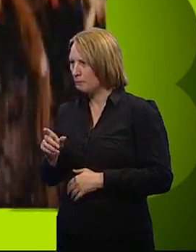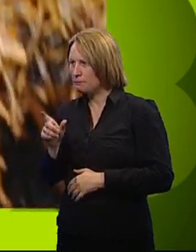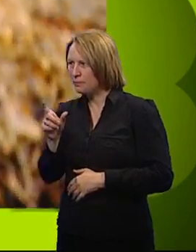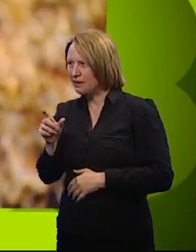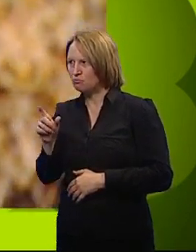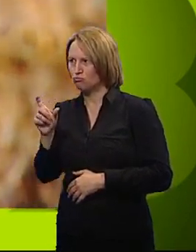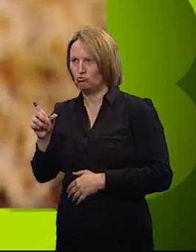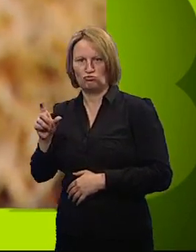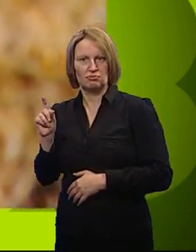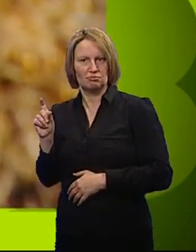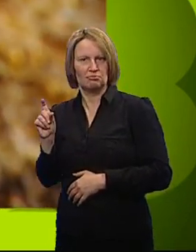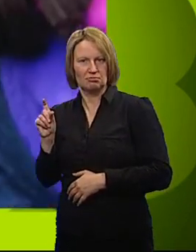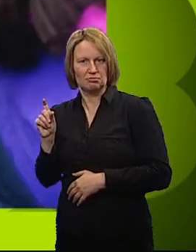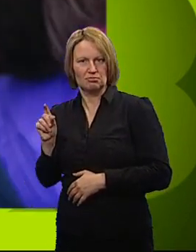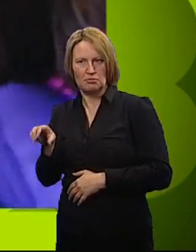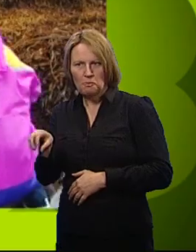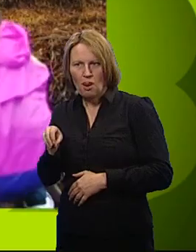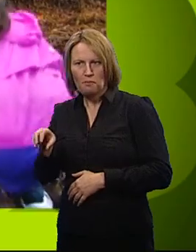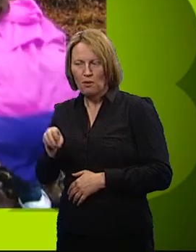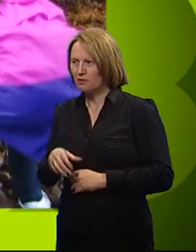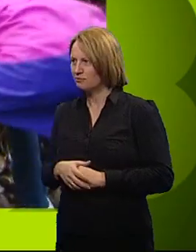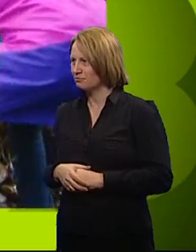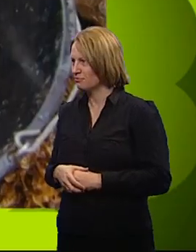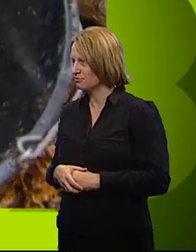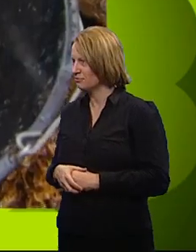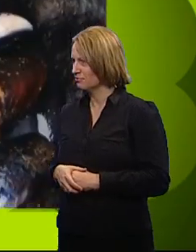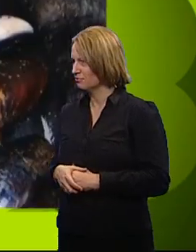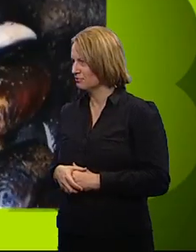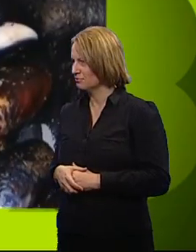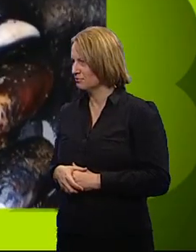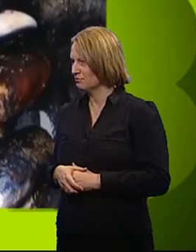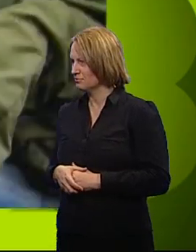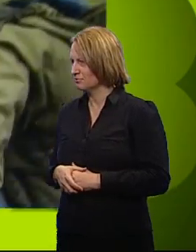Lines. Yeah, that's a good size, okay? You just pull it off.